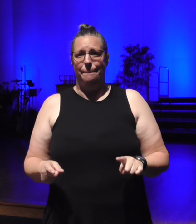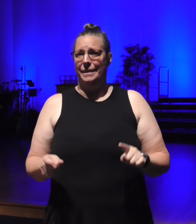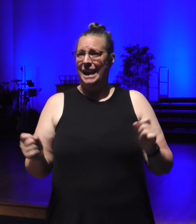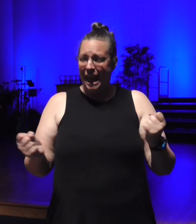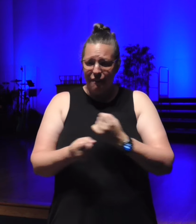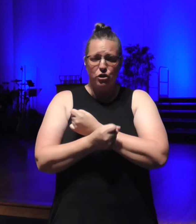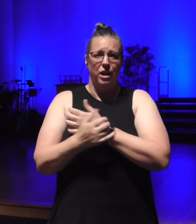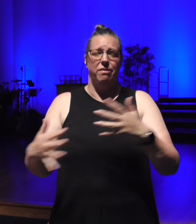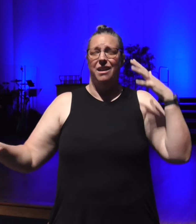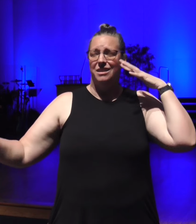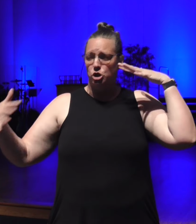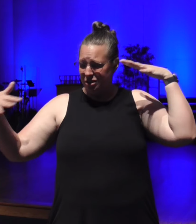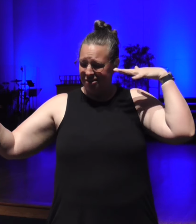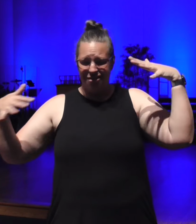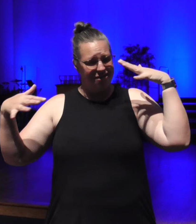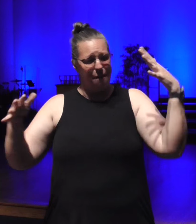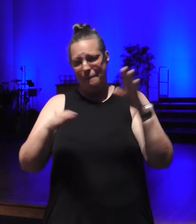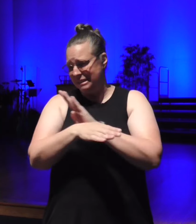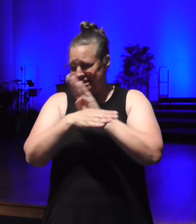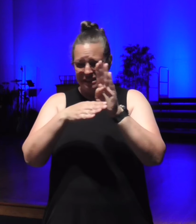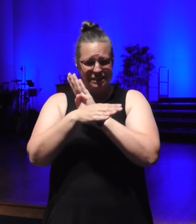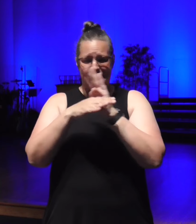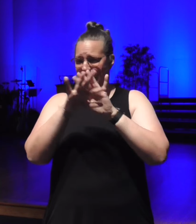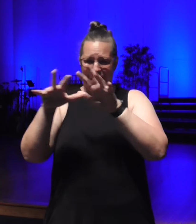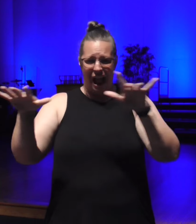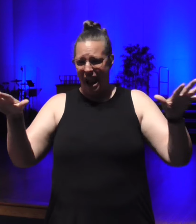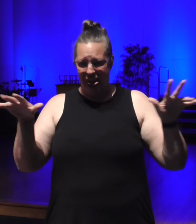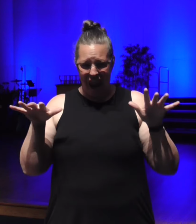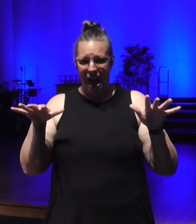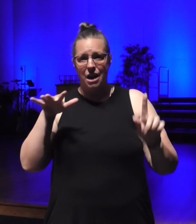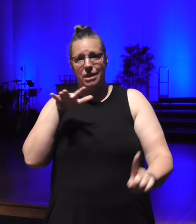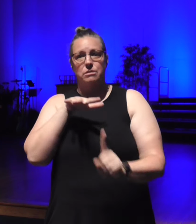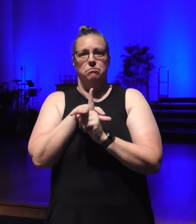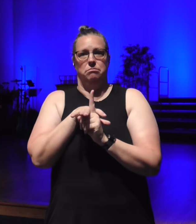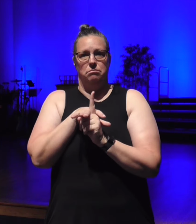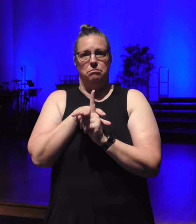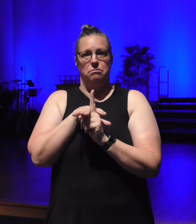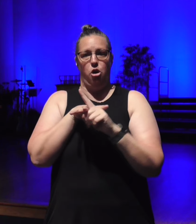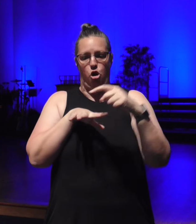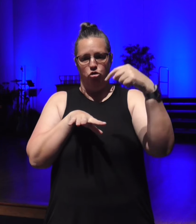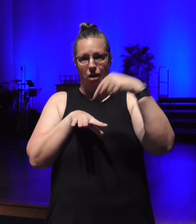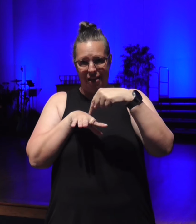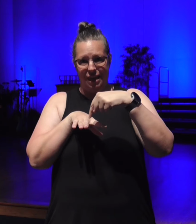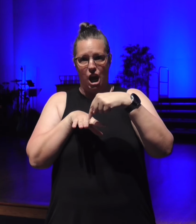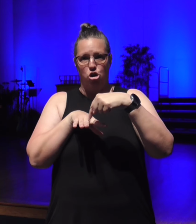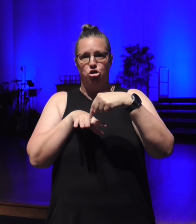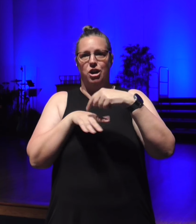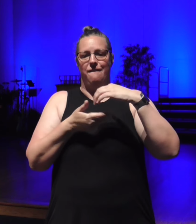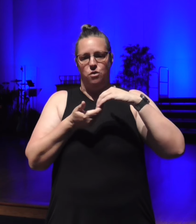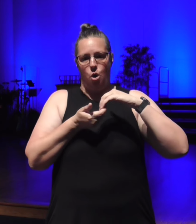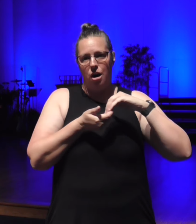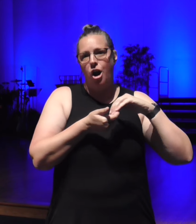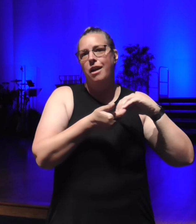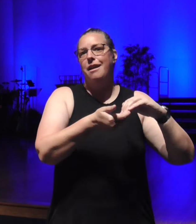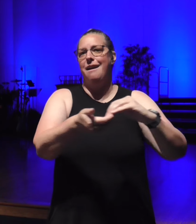whose singing sounds, works, and actions are part of the exact basis for the